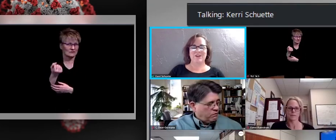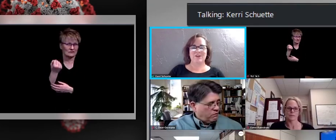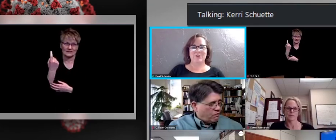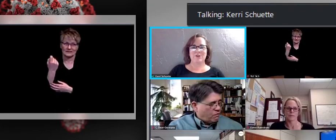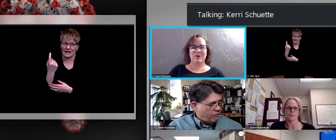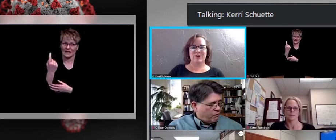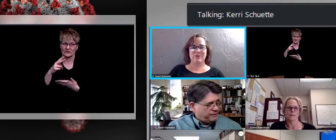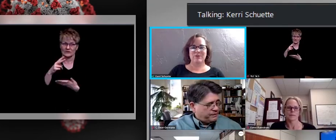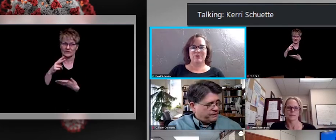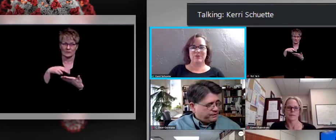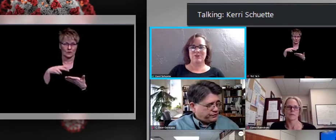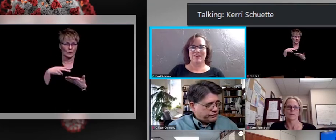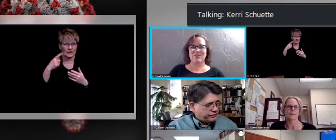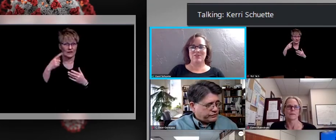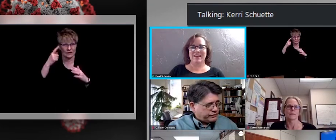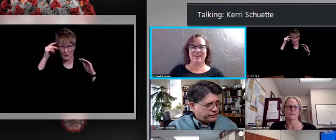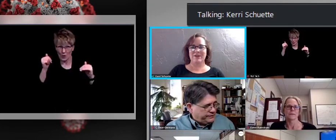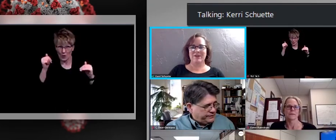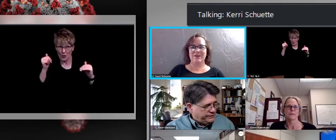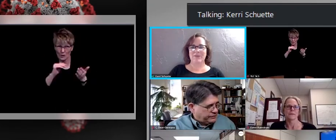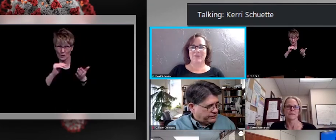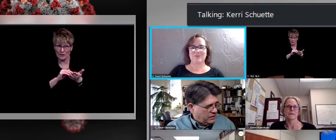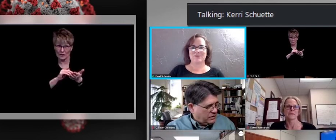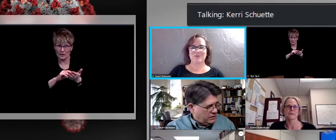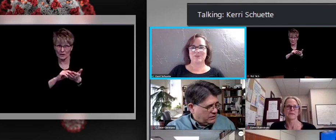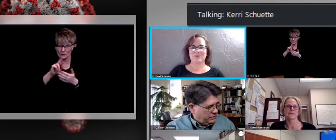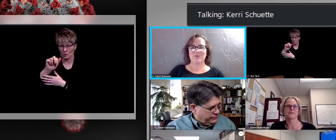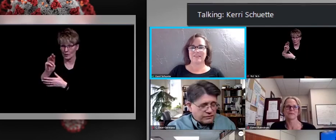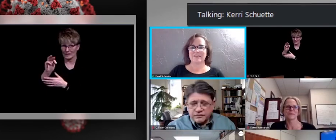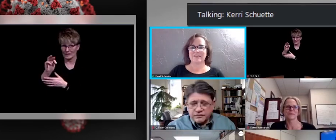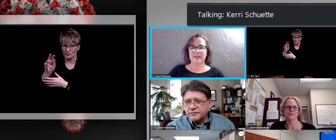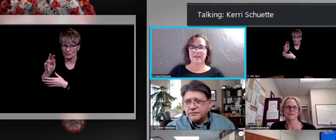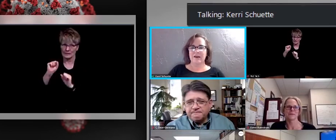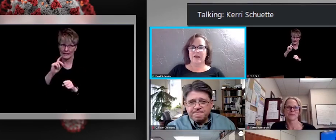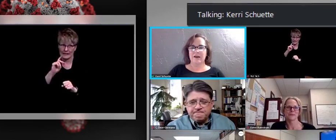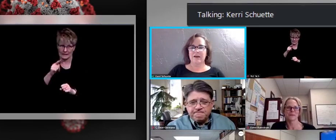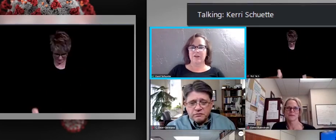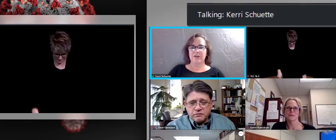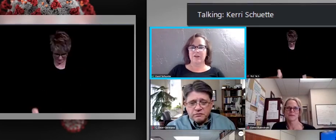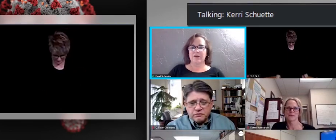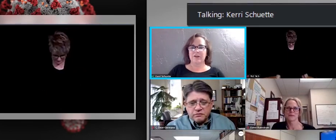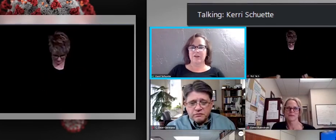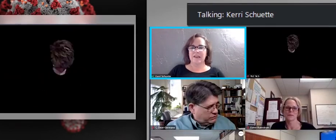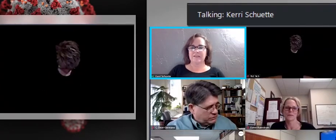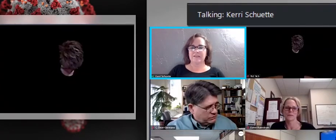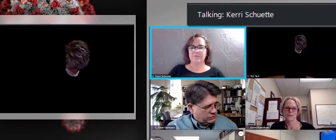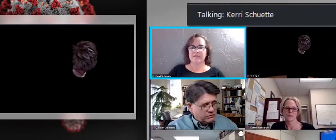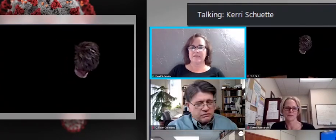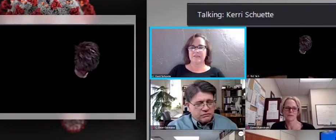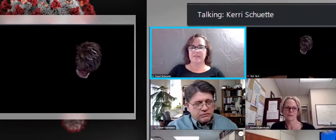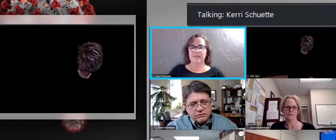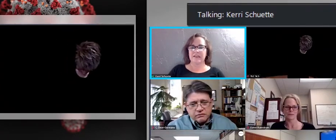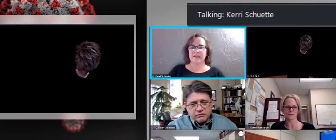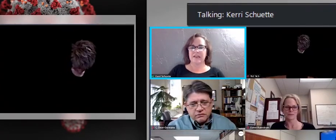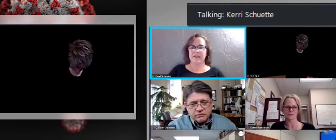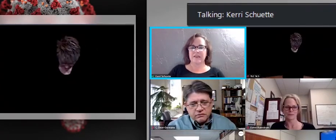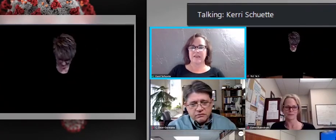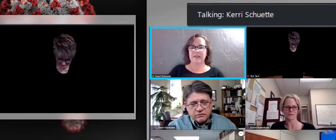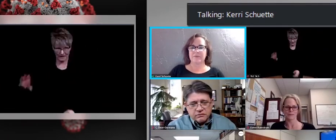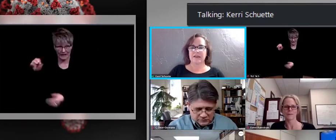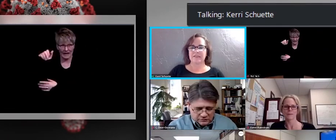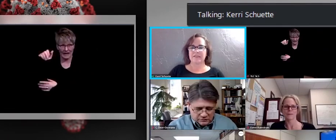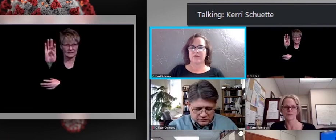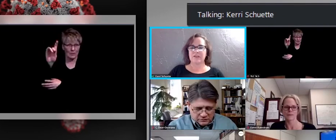and hope, Dr. Ramstrom, that you can answer this one for us. Regarding the antibody-dependent